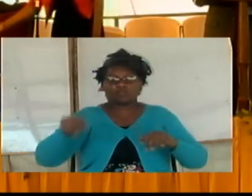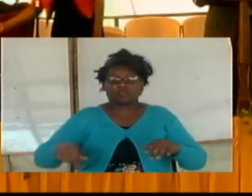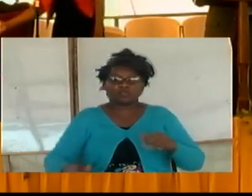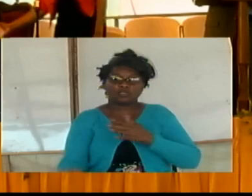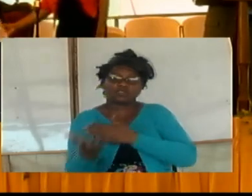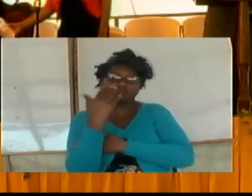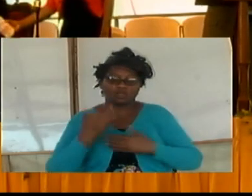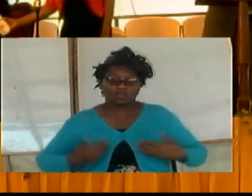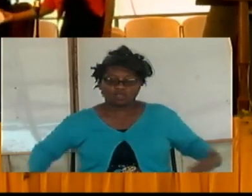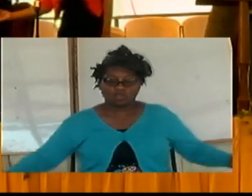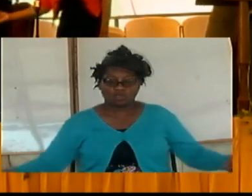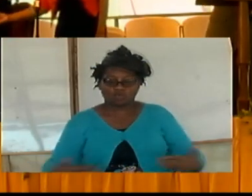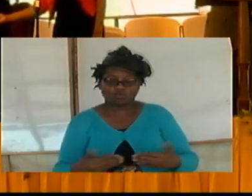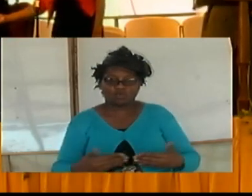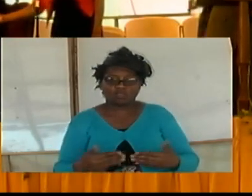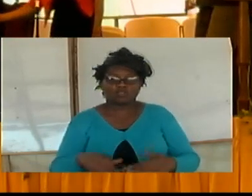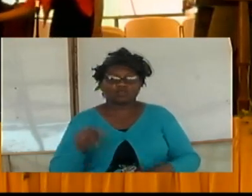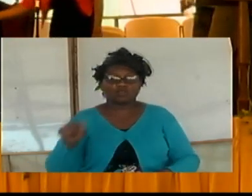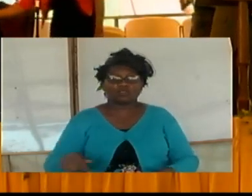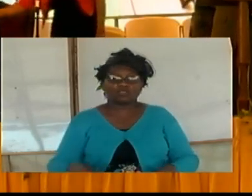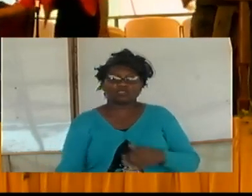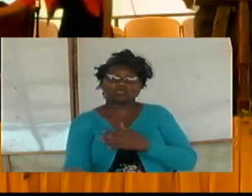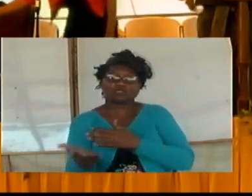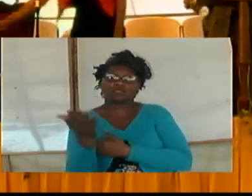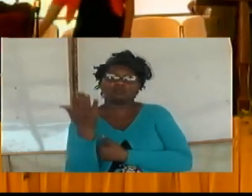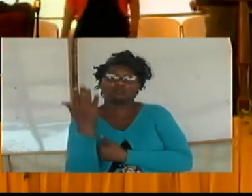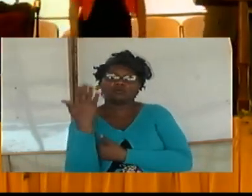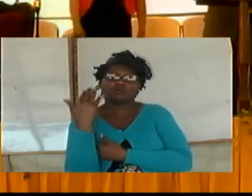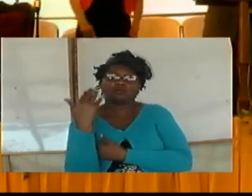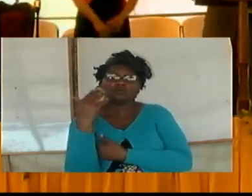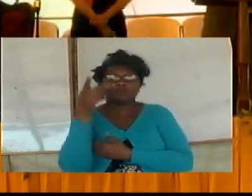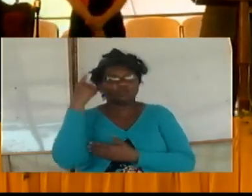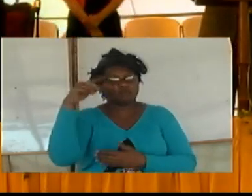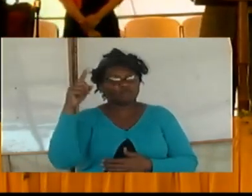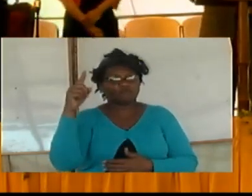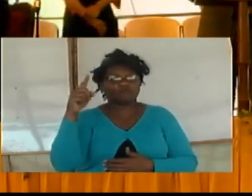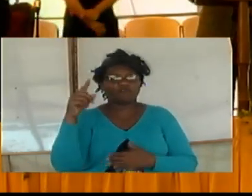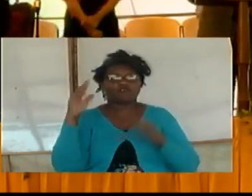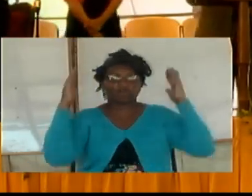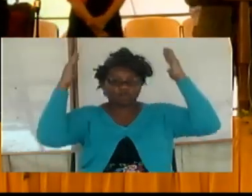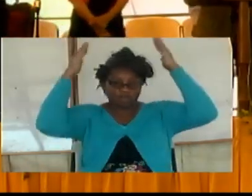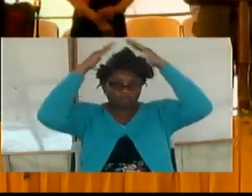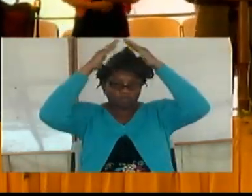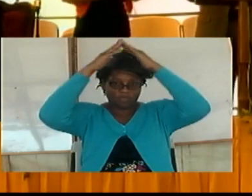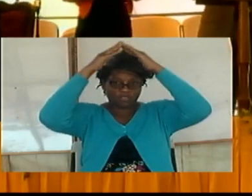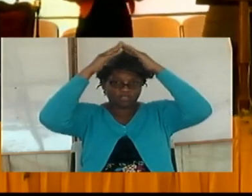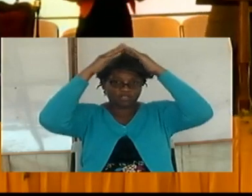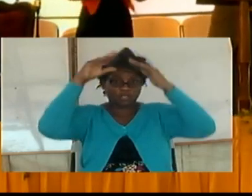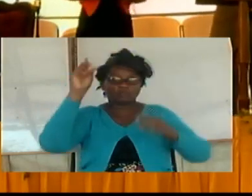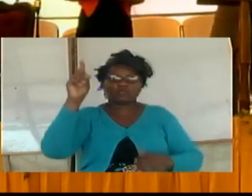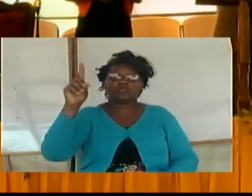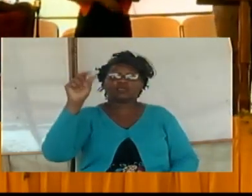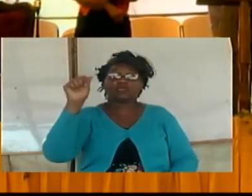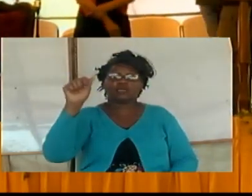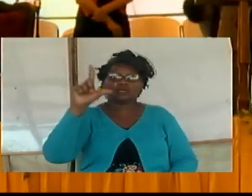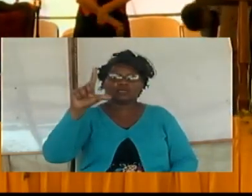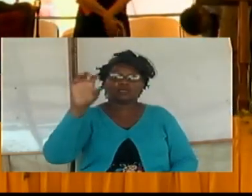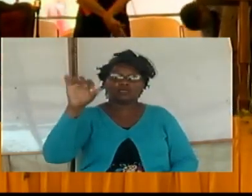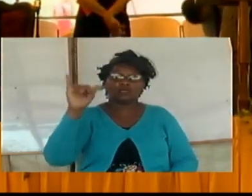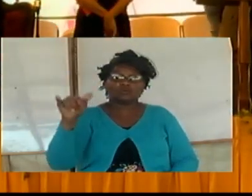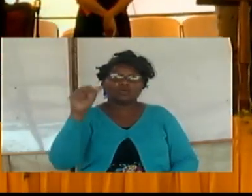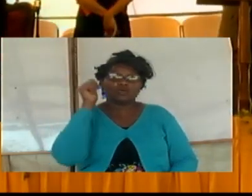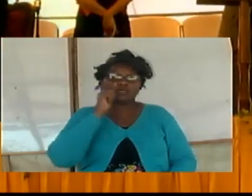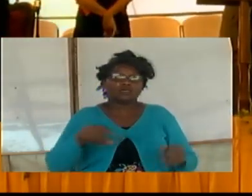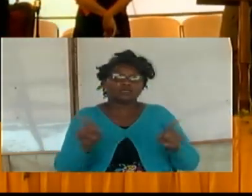here this morning, Bishop Garfield Daly. Amen. Sister Daly, the leadership and all the saints of Faith Apostolic Ministries. We greet